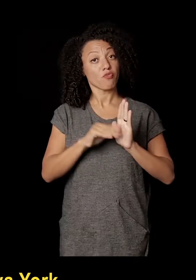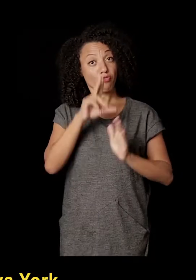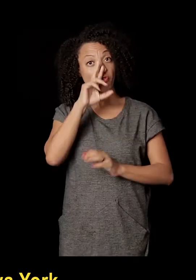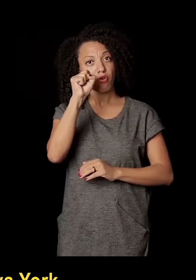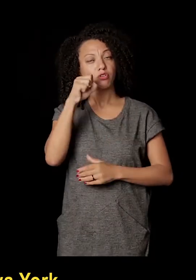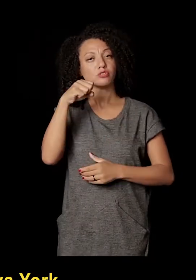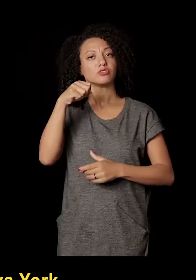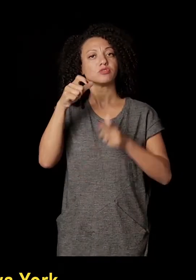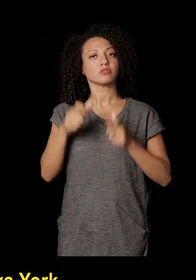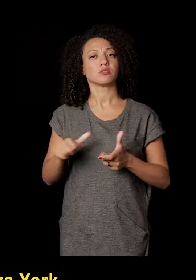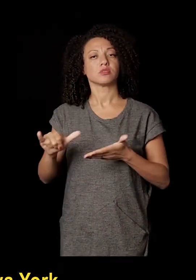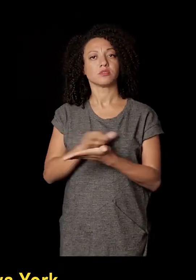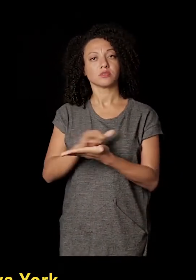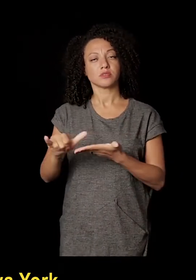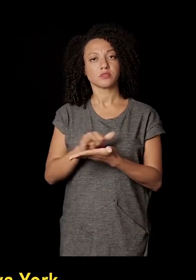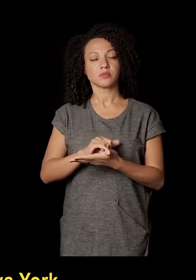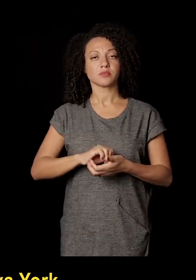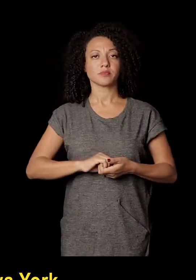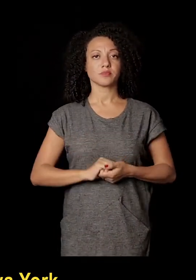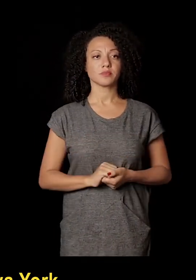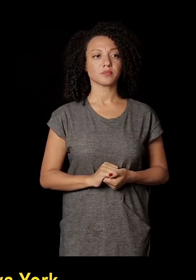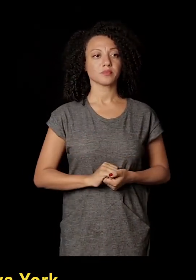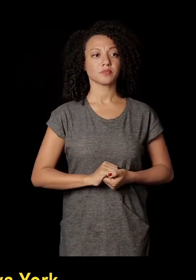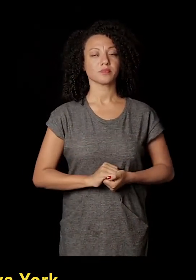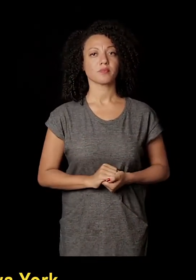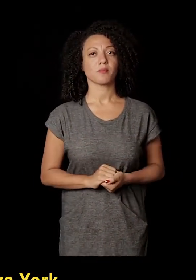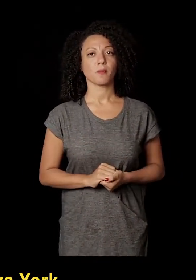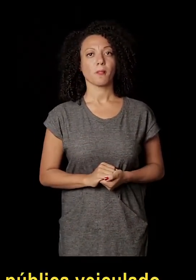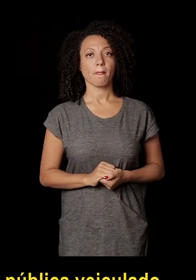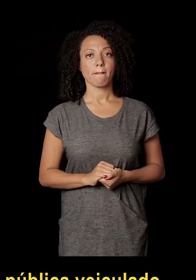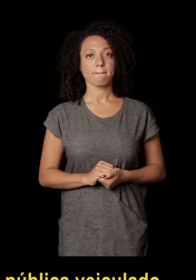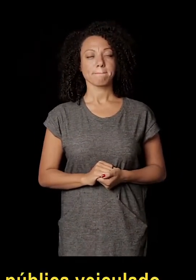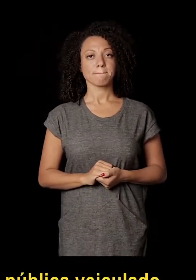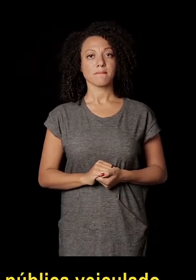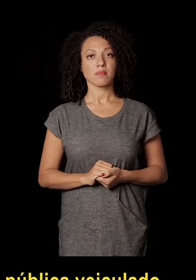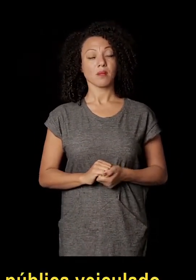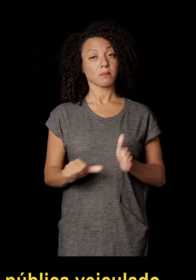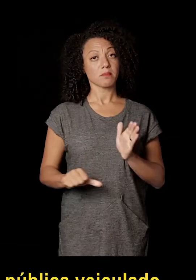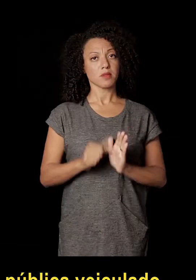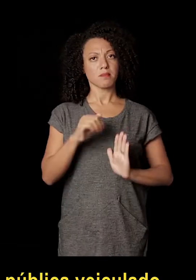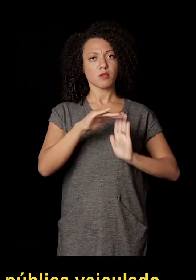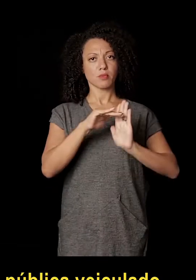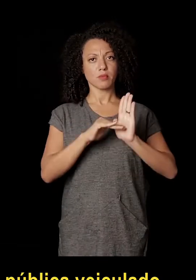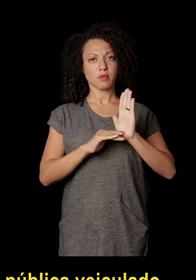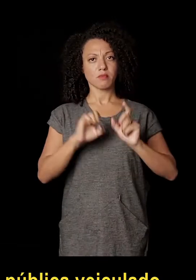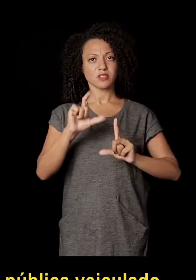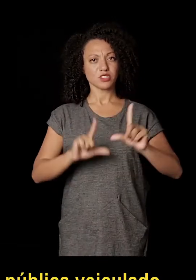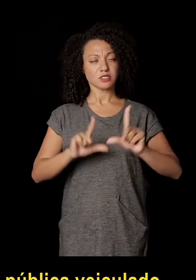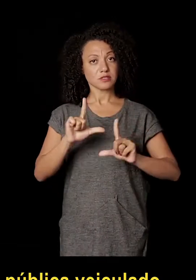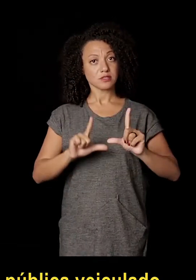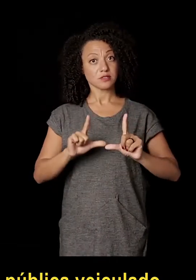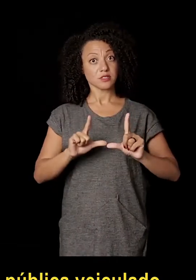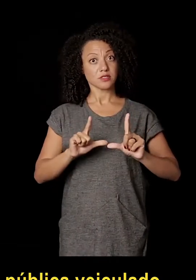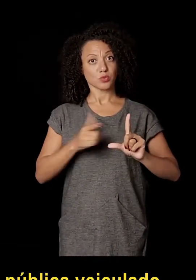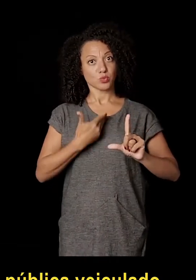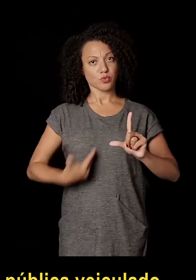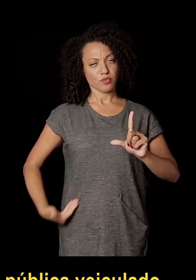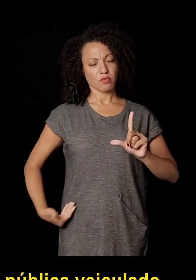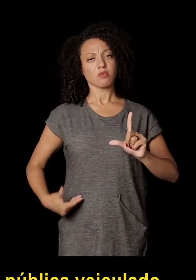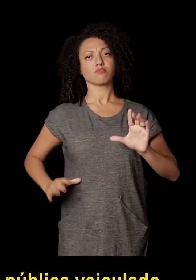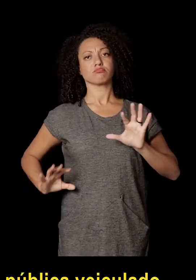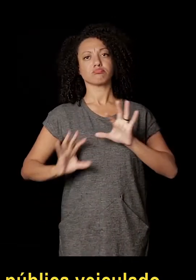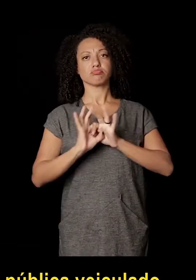enterprising television program in New York, which was the first nationwide